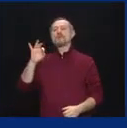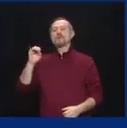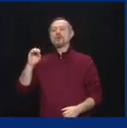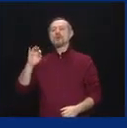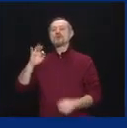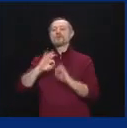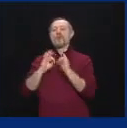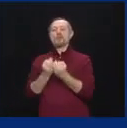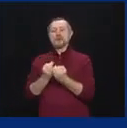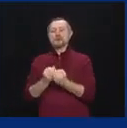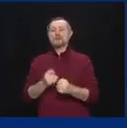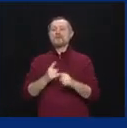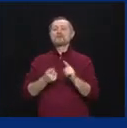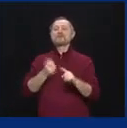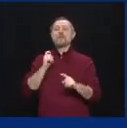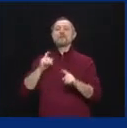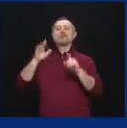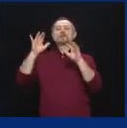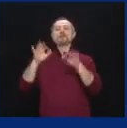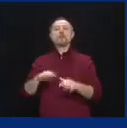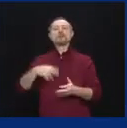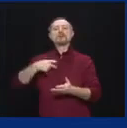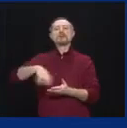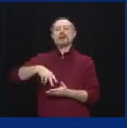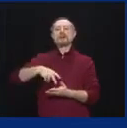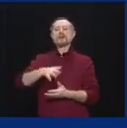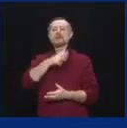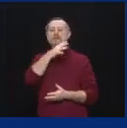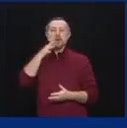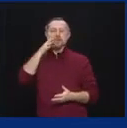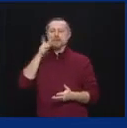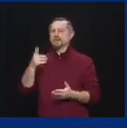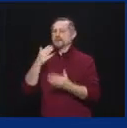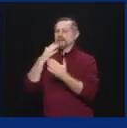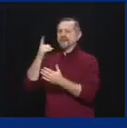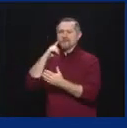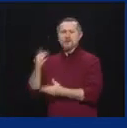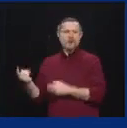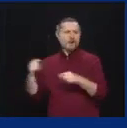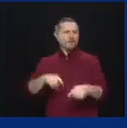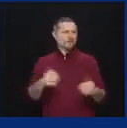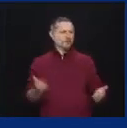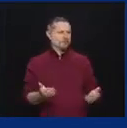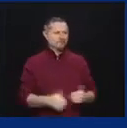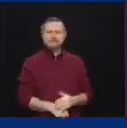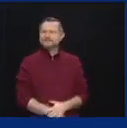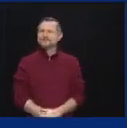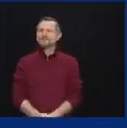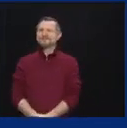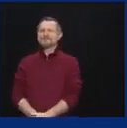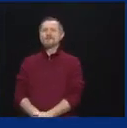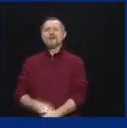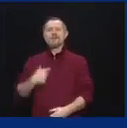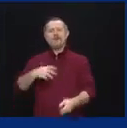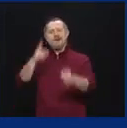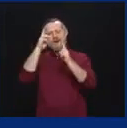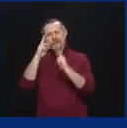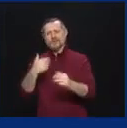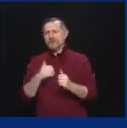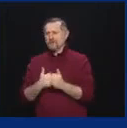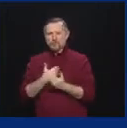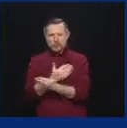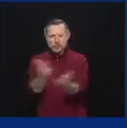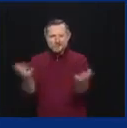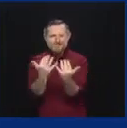Mark and Susan and your children for participating here today. Let's give them a round of applause. This is an honor to have you. And of